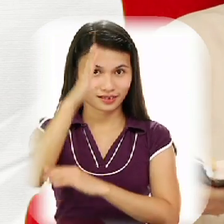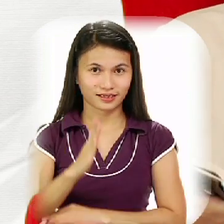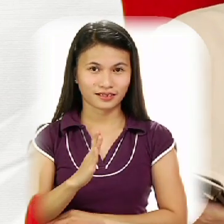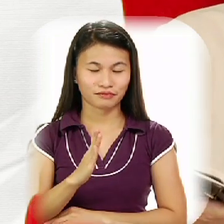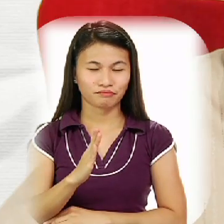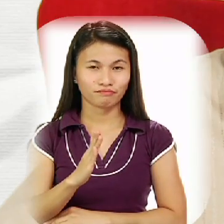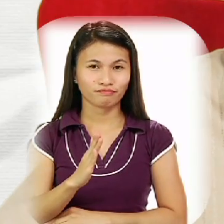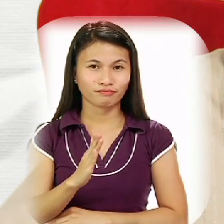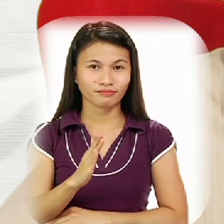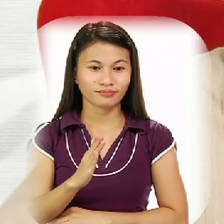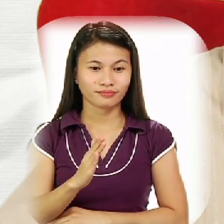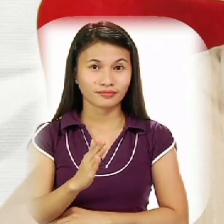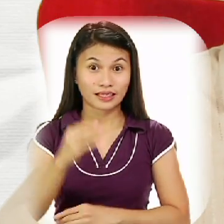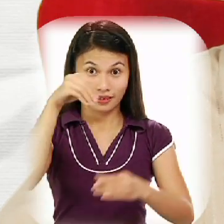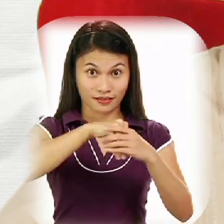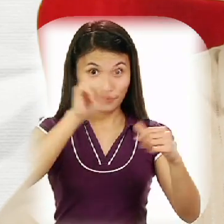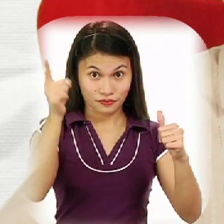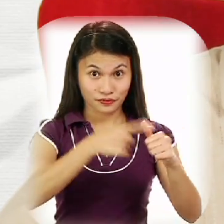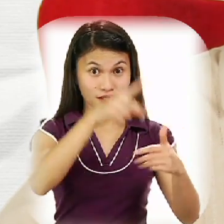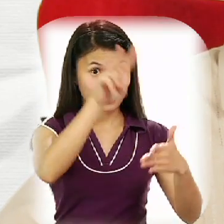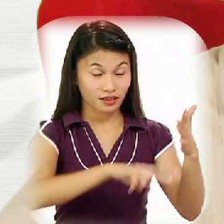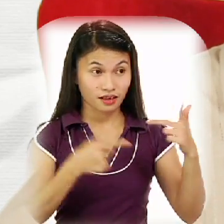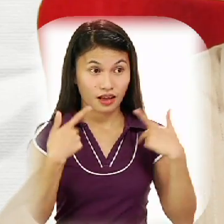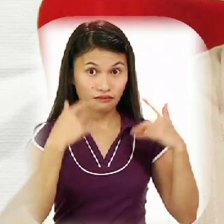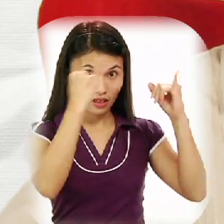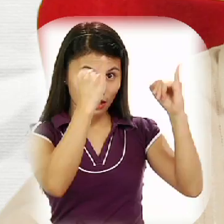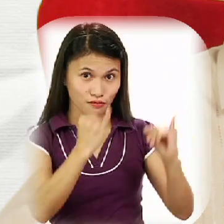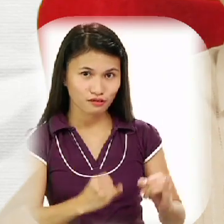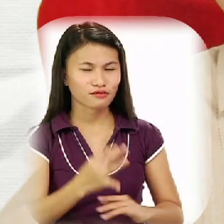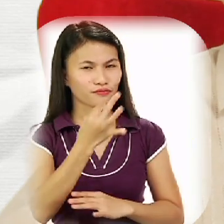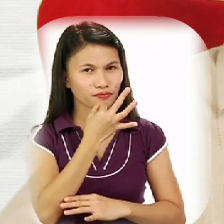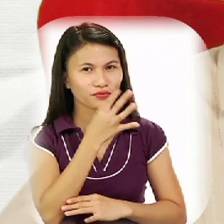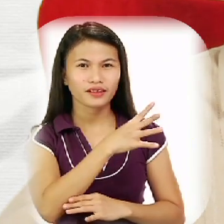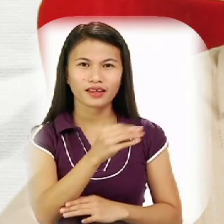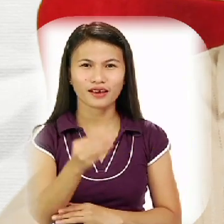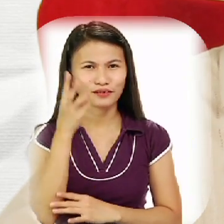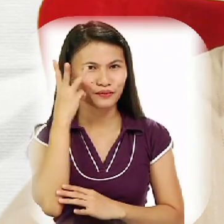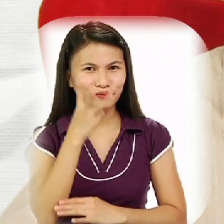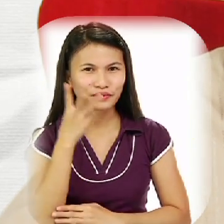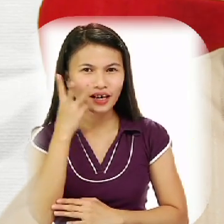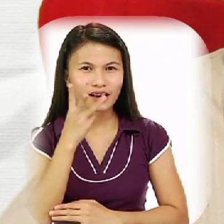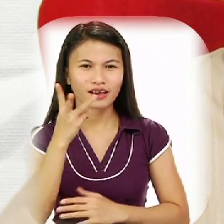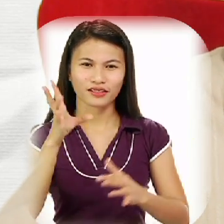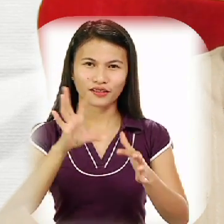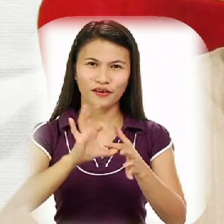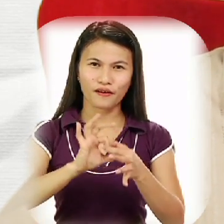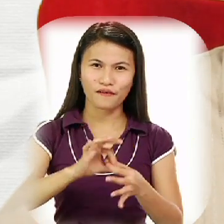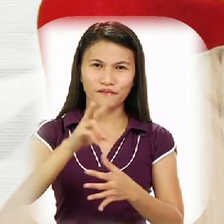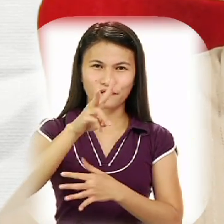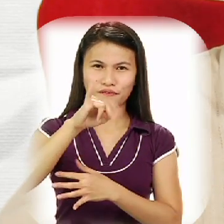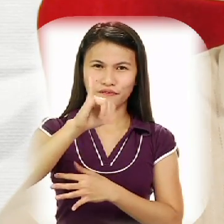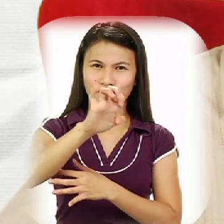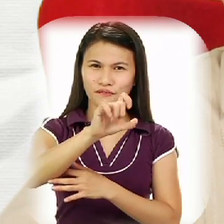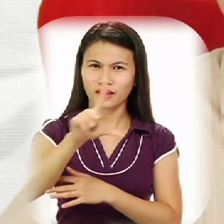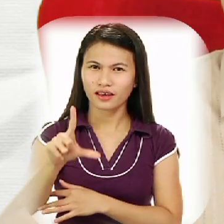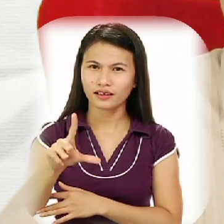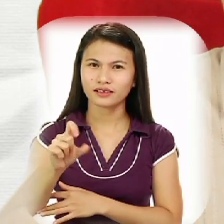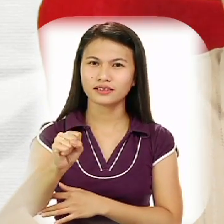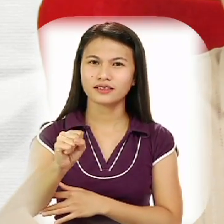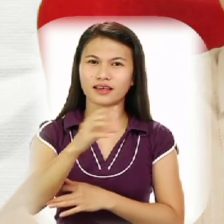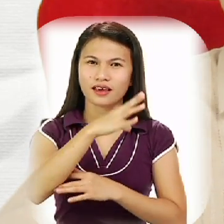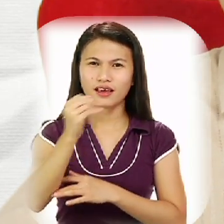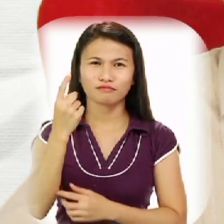God. If in the first reading you have images of food and wine, of